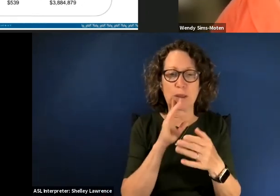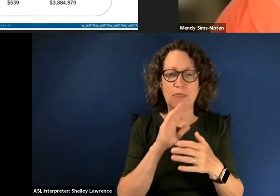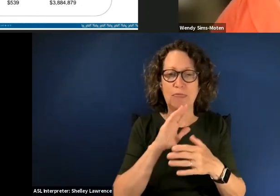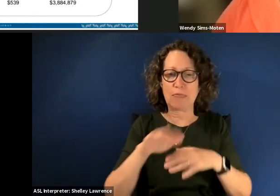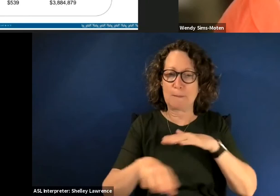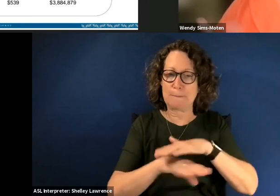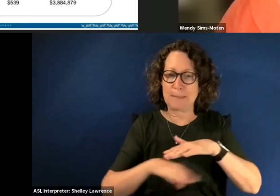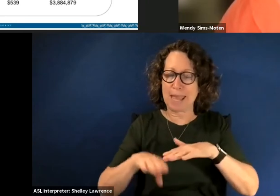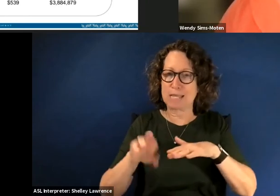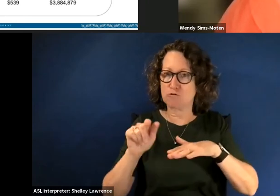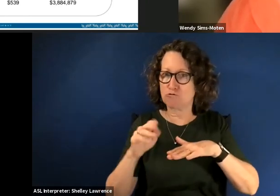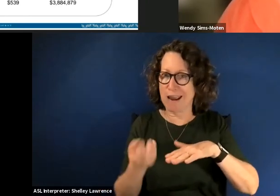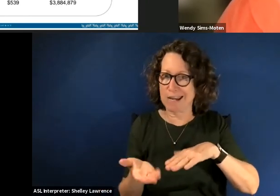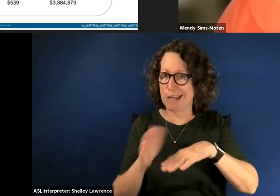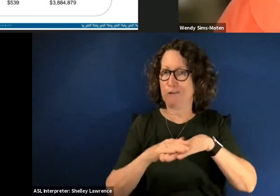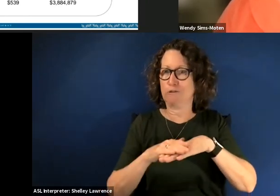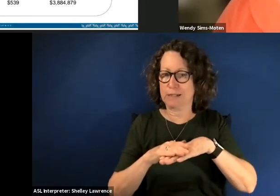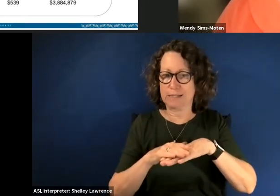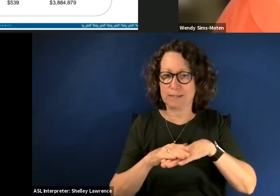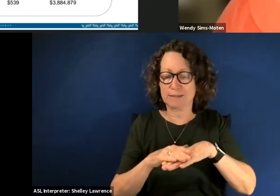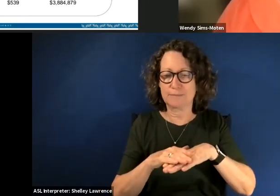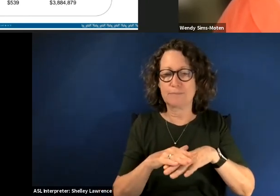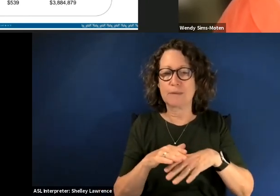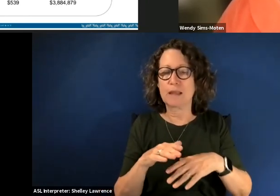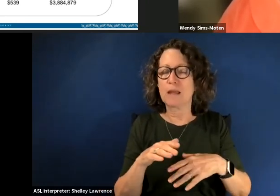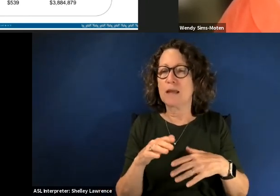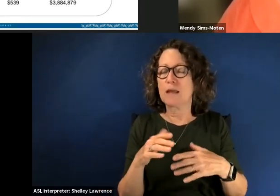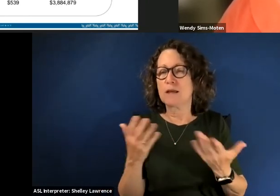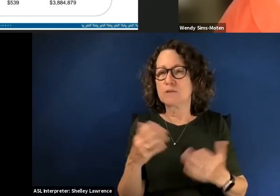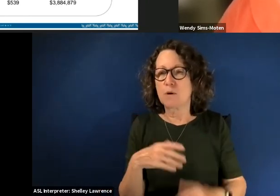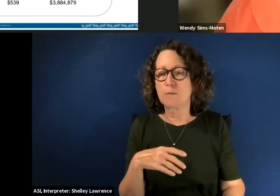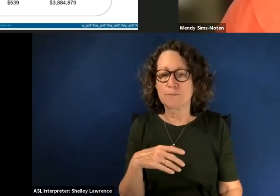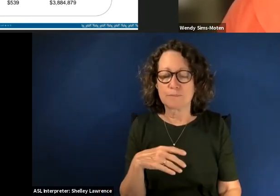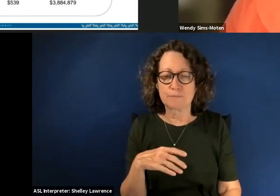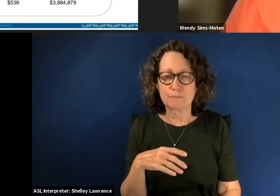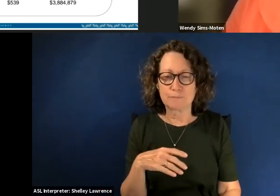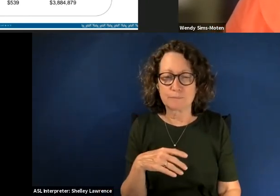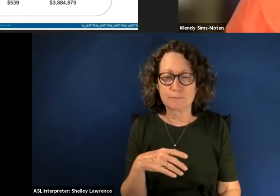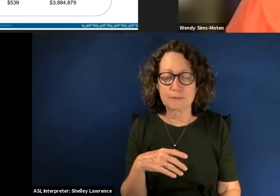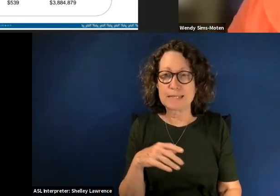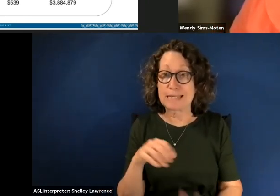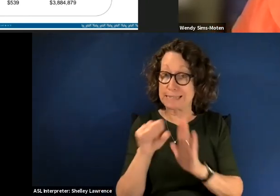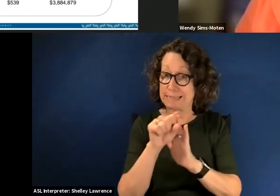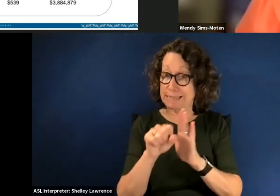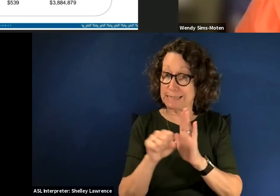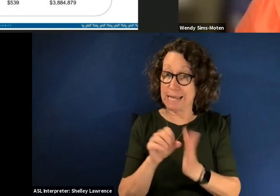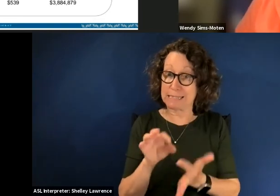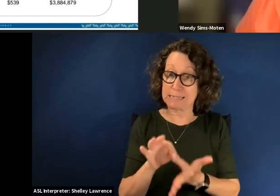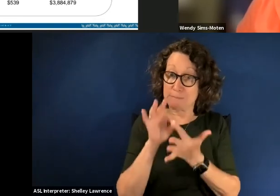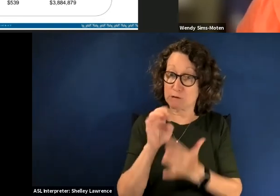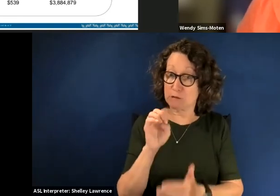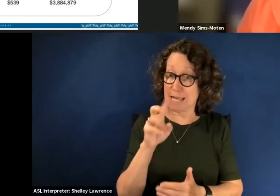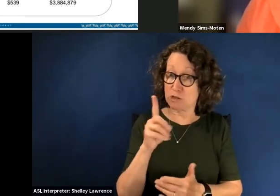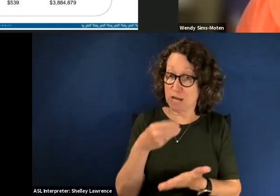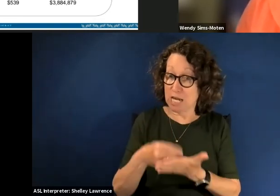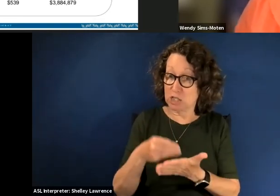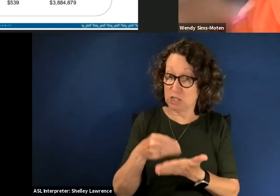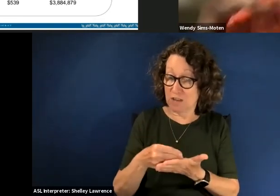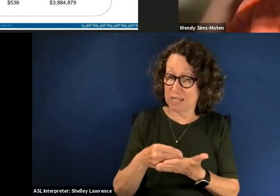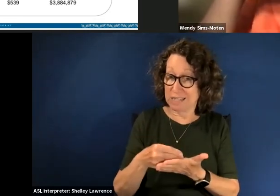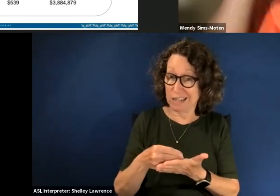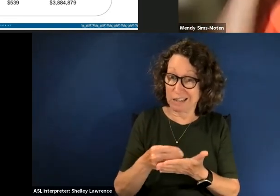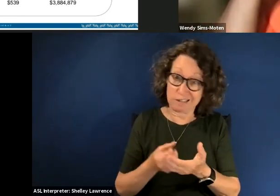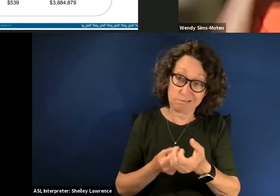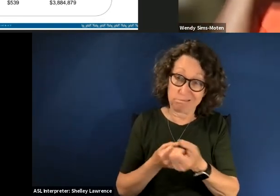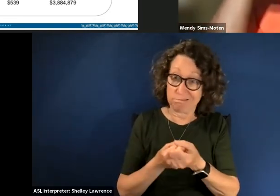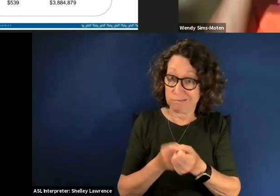rate increase. So the way that the state special education funding works